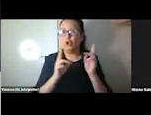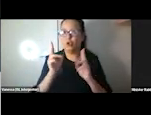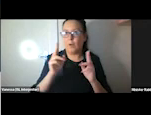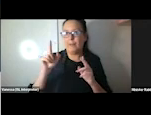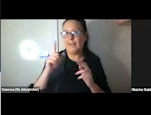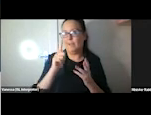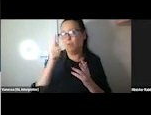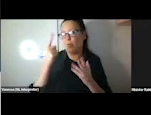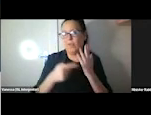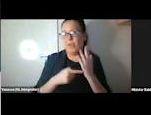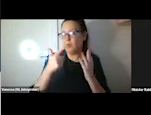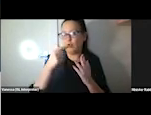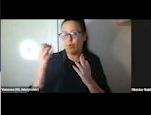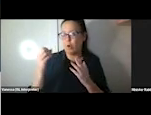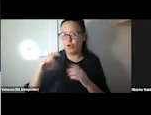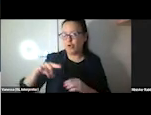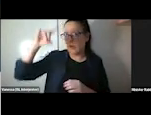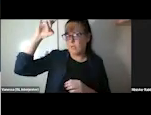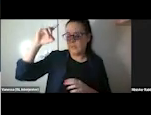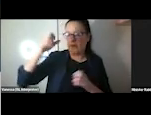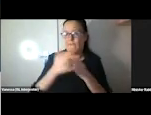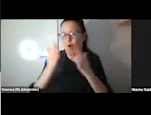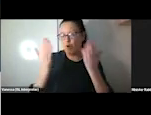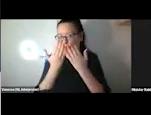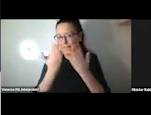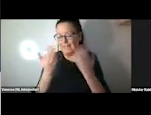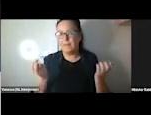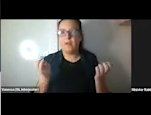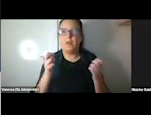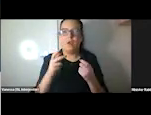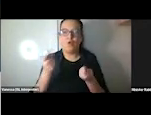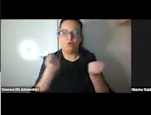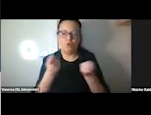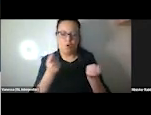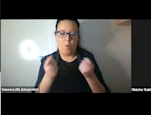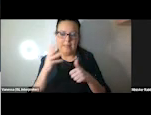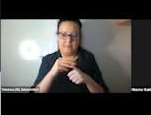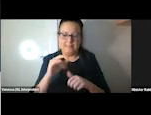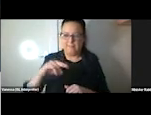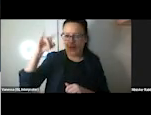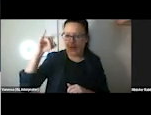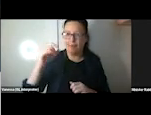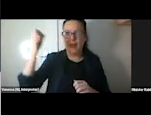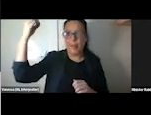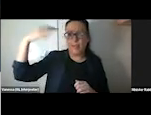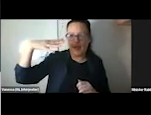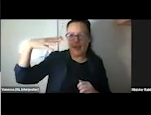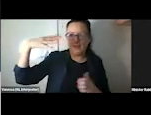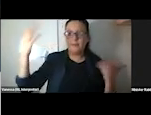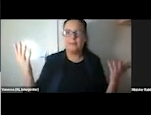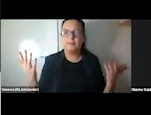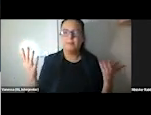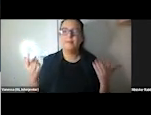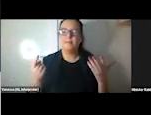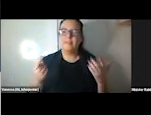for reading. The heights of controls should be at a specific height. Lighting, you're then cross-referenced back to the technical